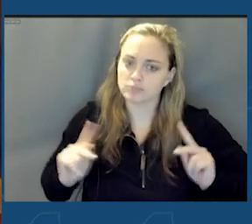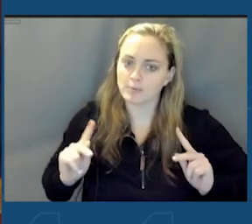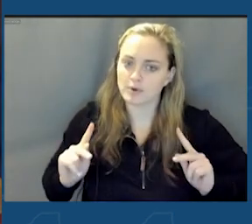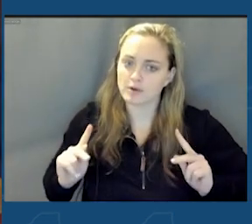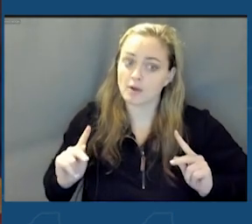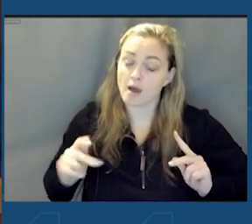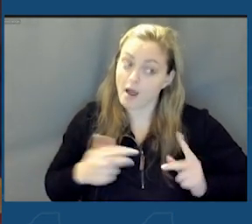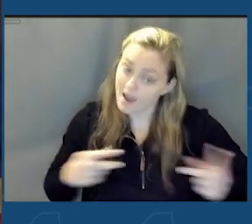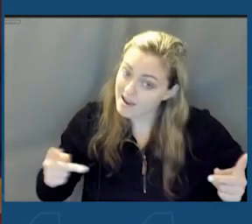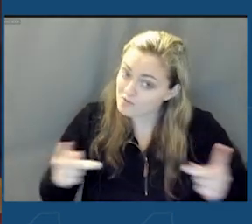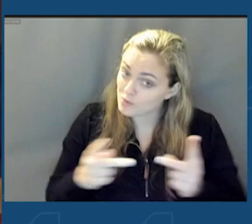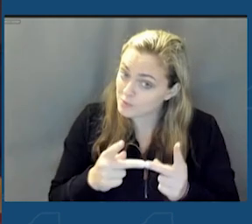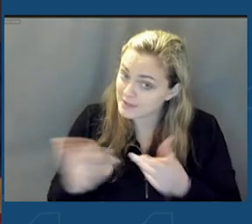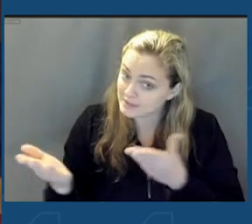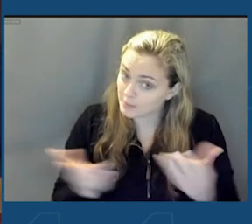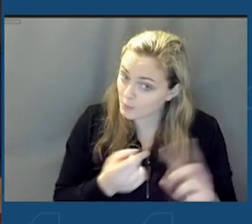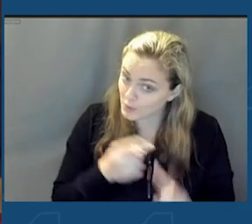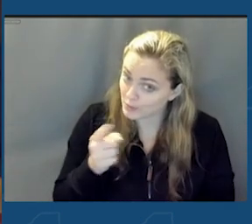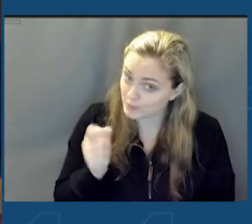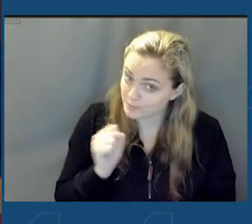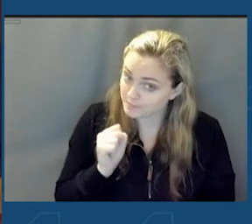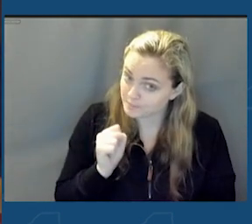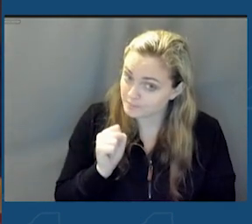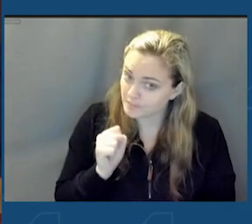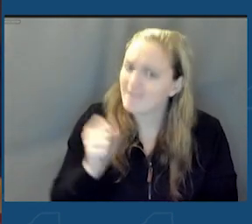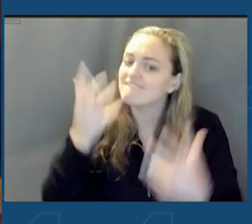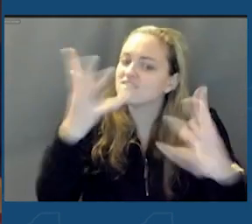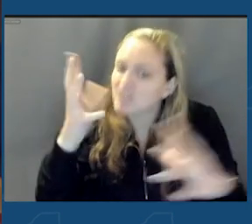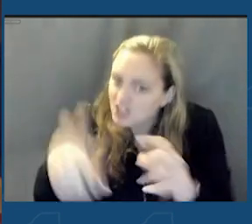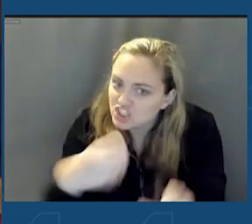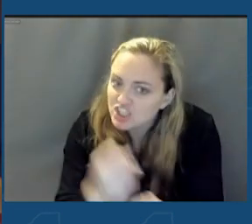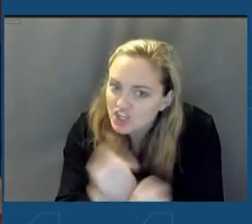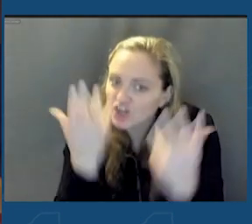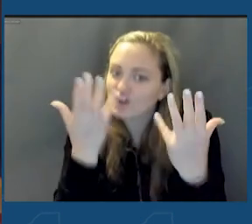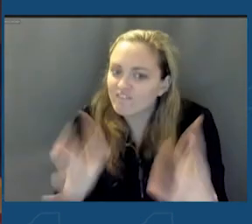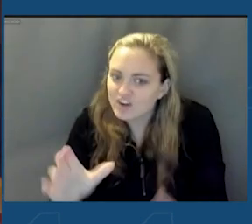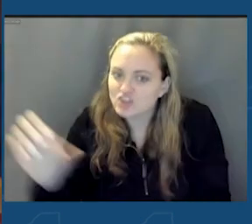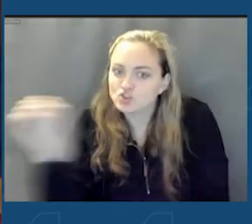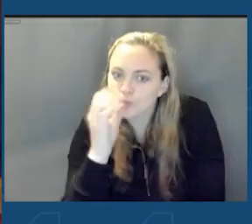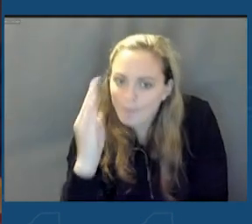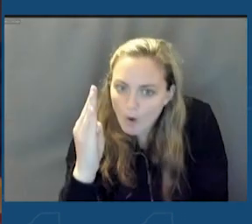place I'm bringing you, DeMar. Finish the season, get through the Super Bowl, win.